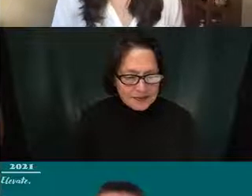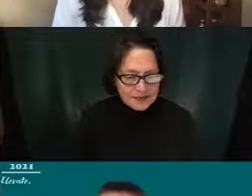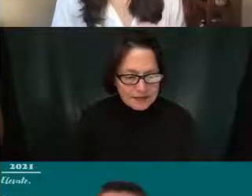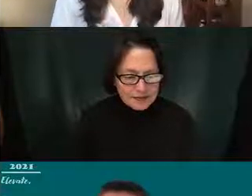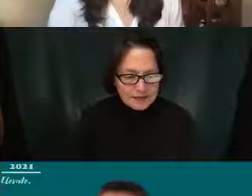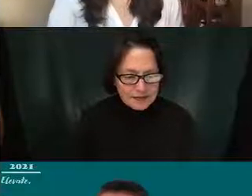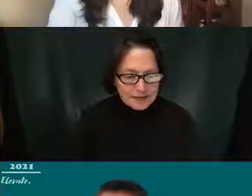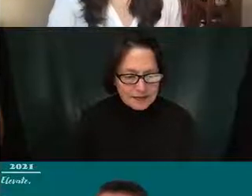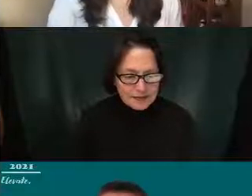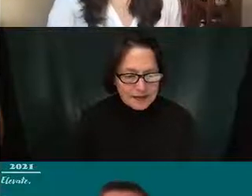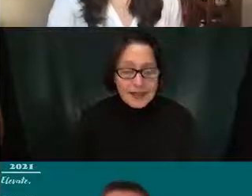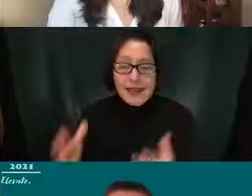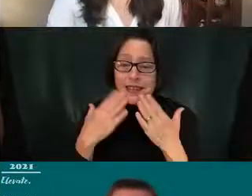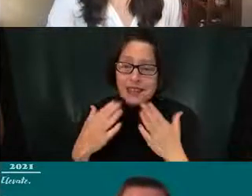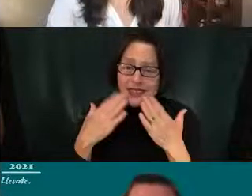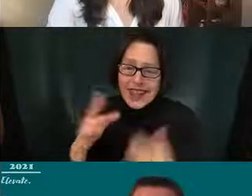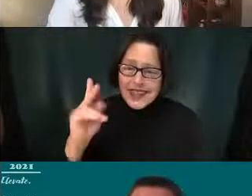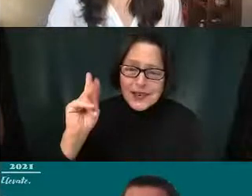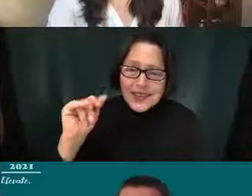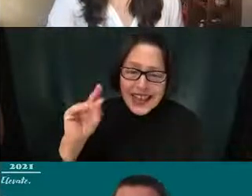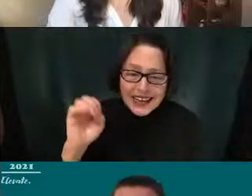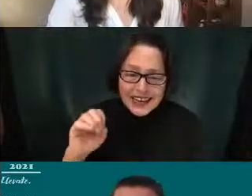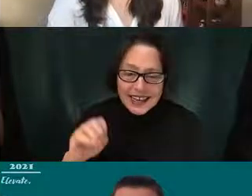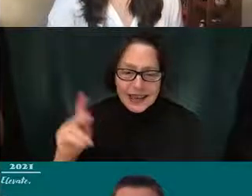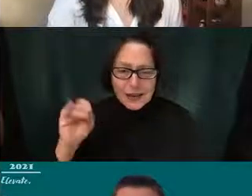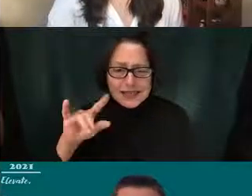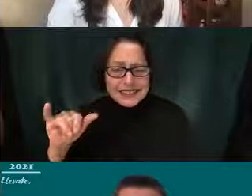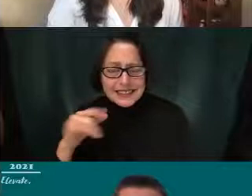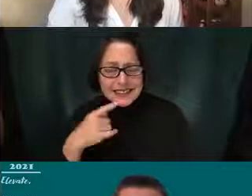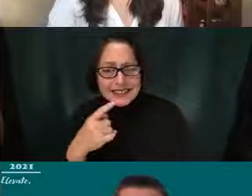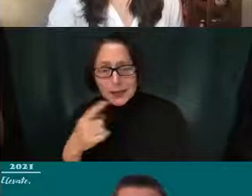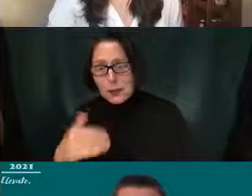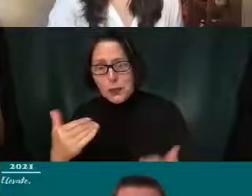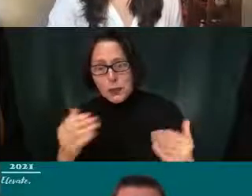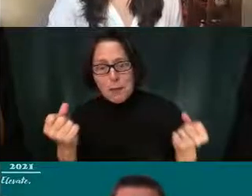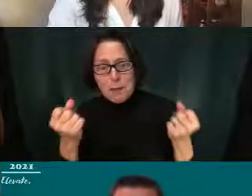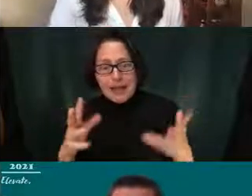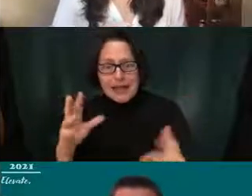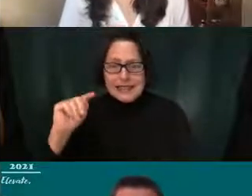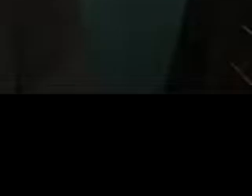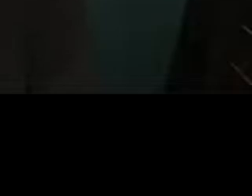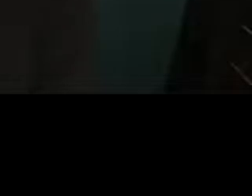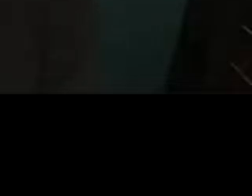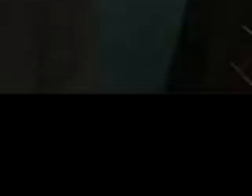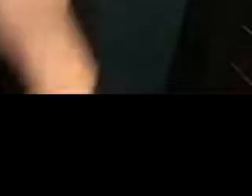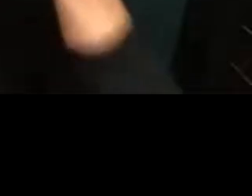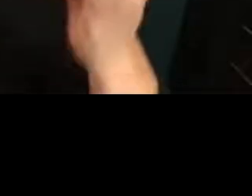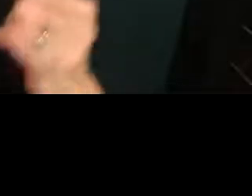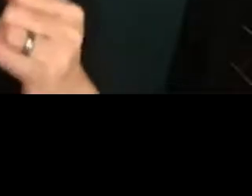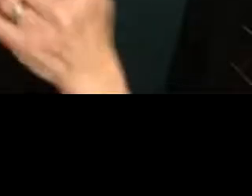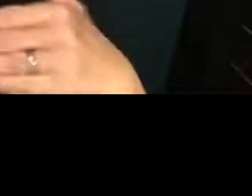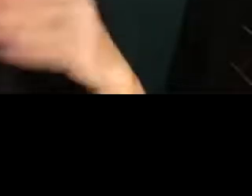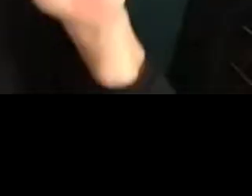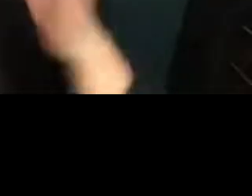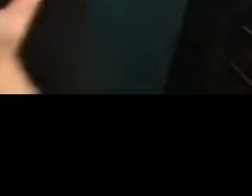Thank you so much, Katie. Had definitely a lot of tips and tricks in there, and just a lot of great stuff to